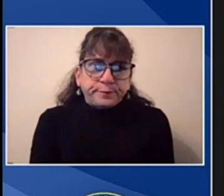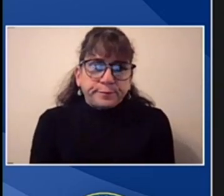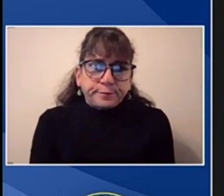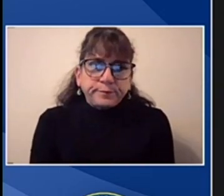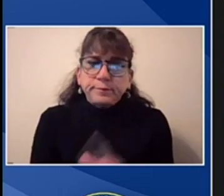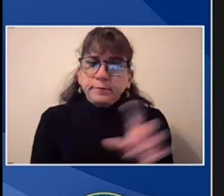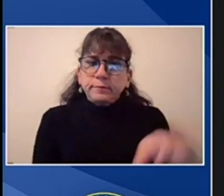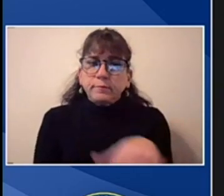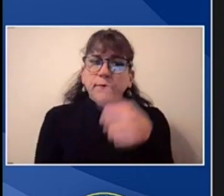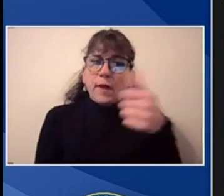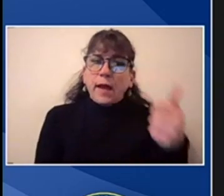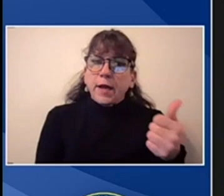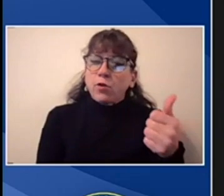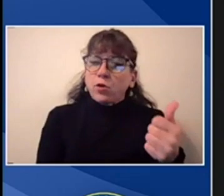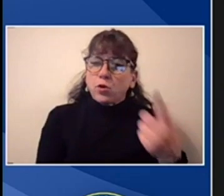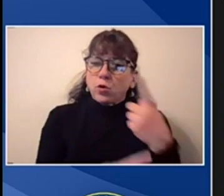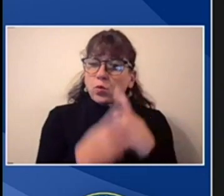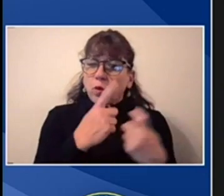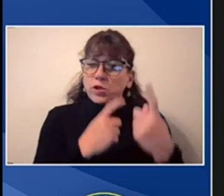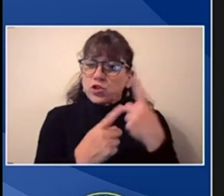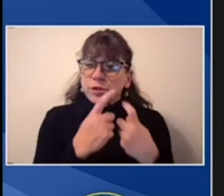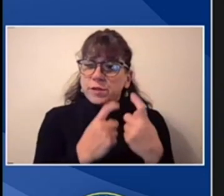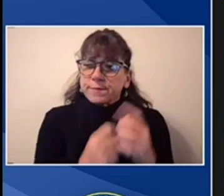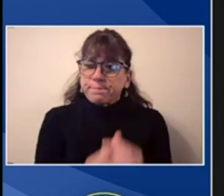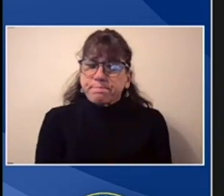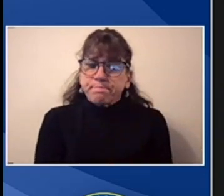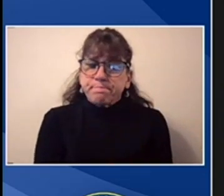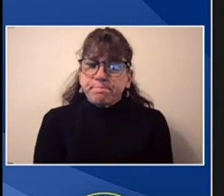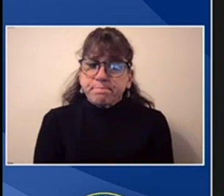Any other questions?